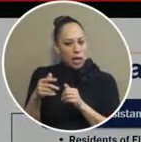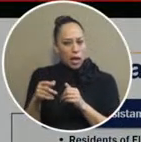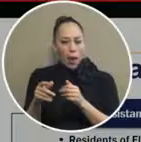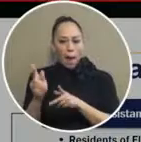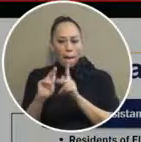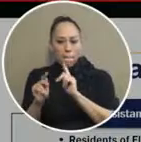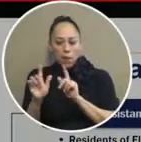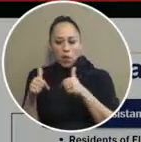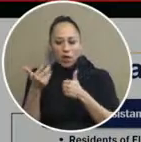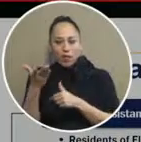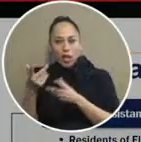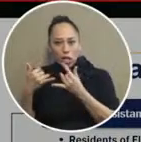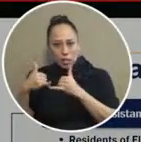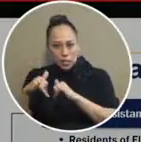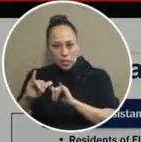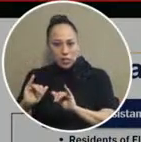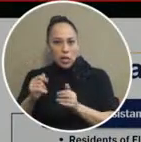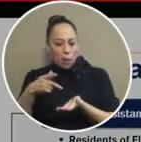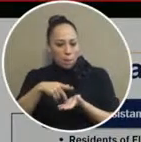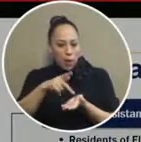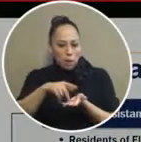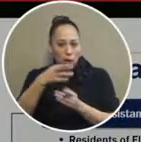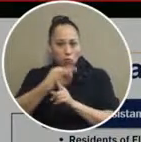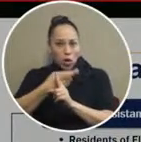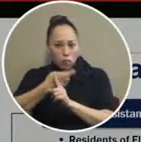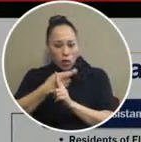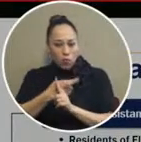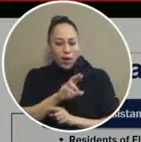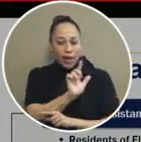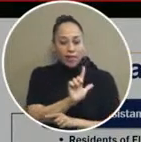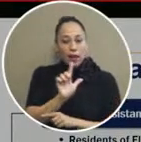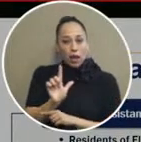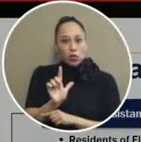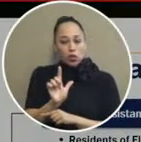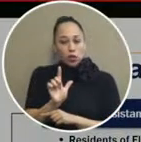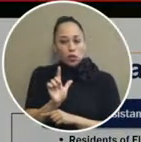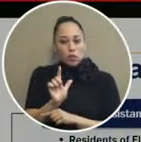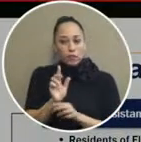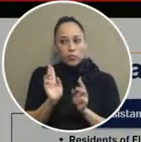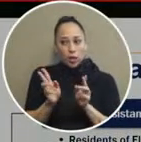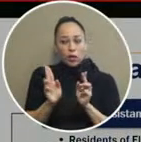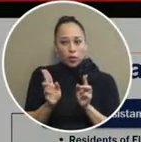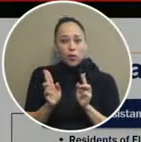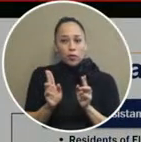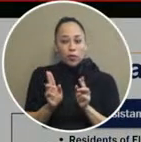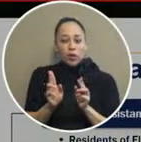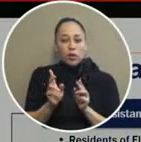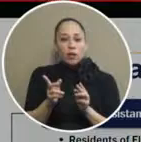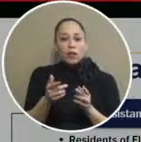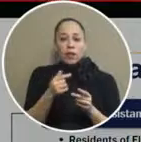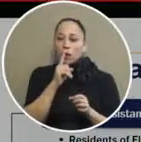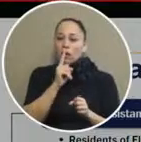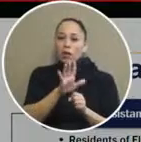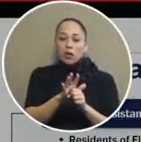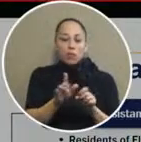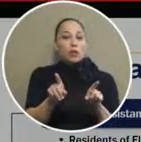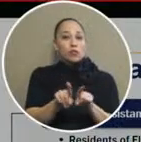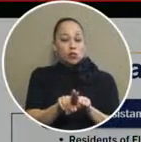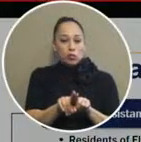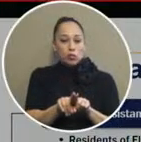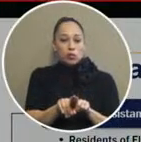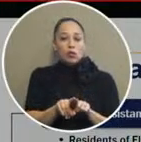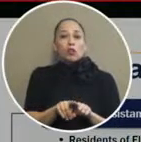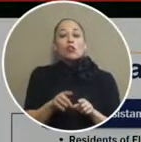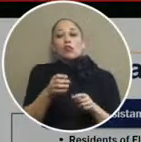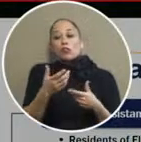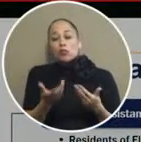rent, obviously landlords are hurting as well. They have payments and commitments as well. And so